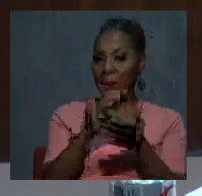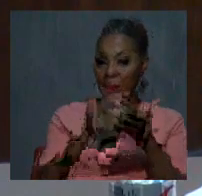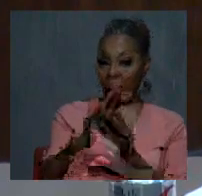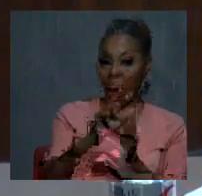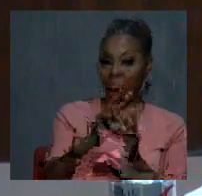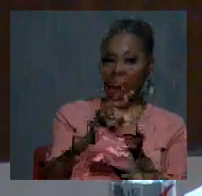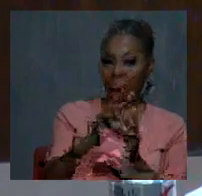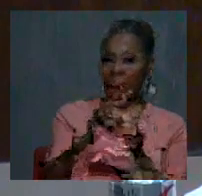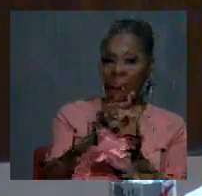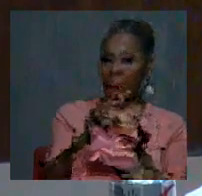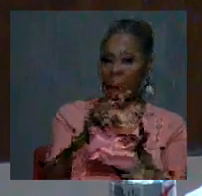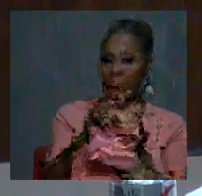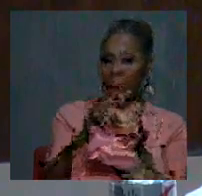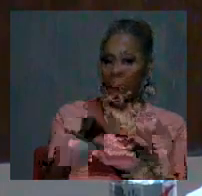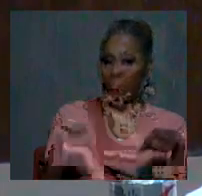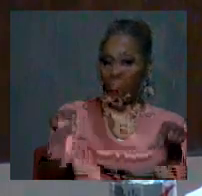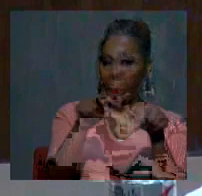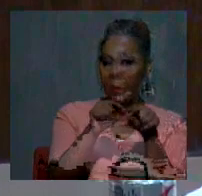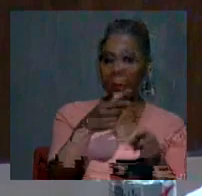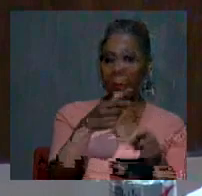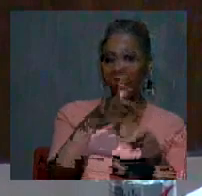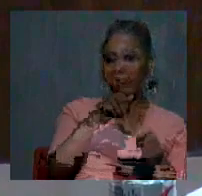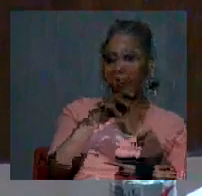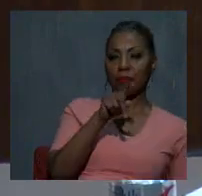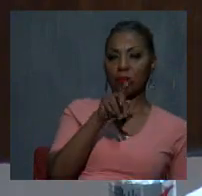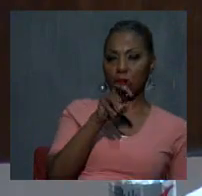the one that